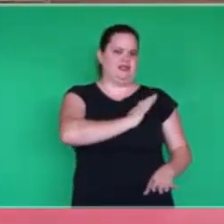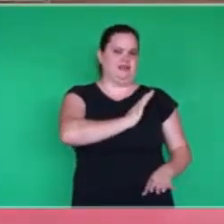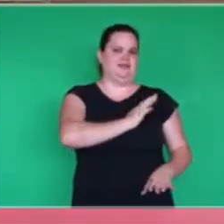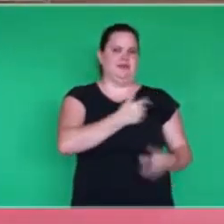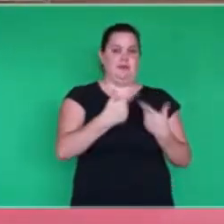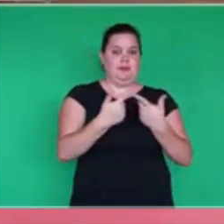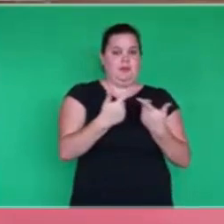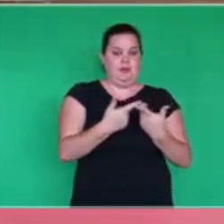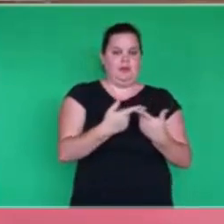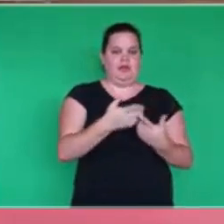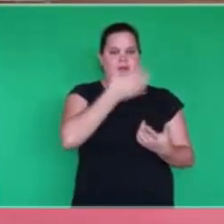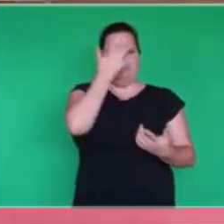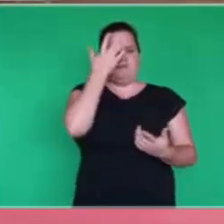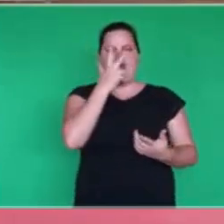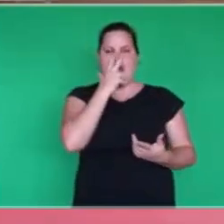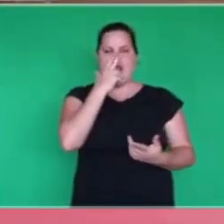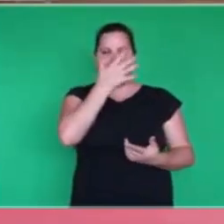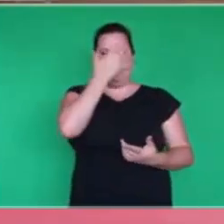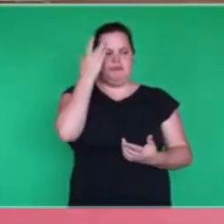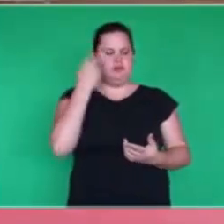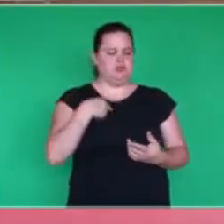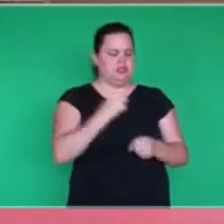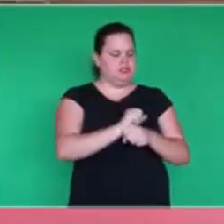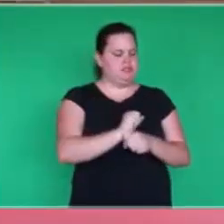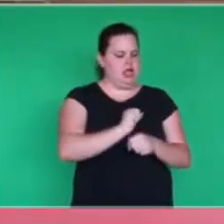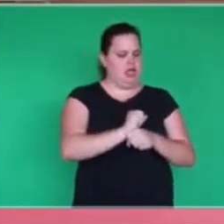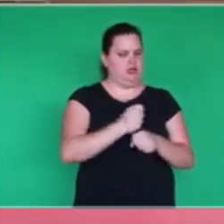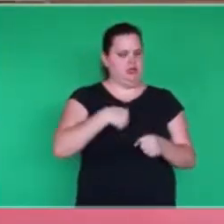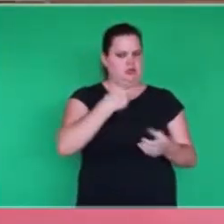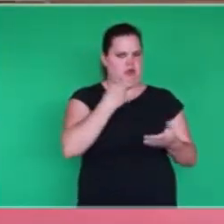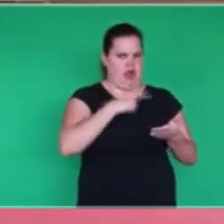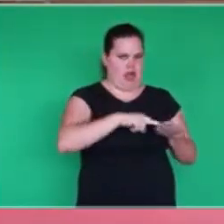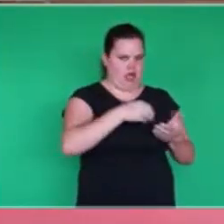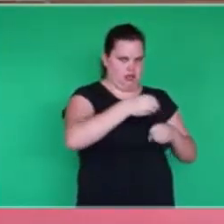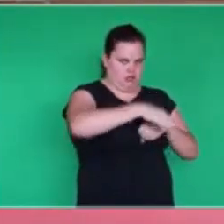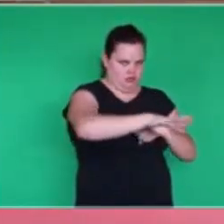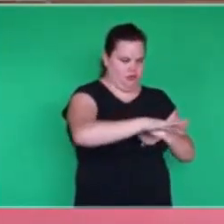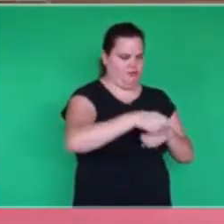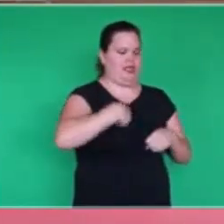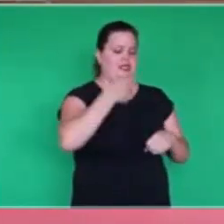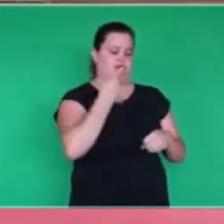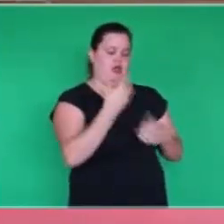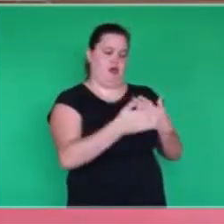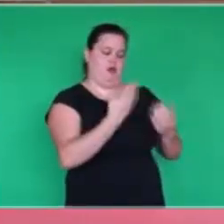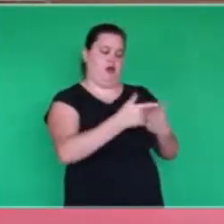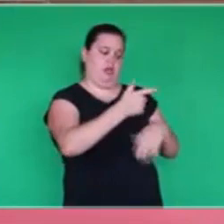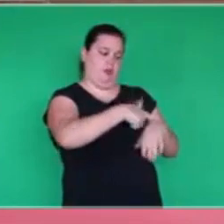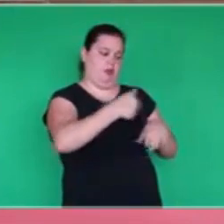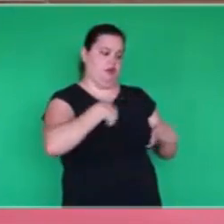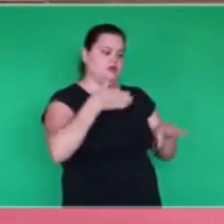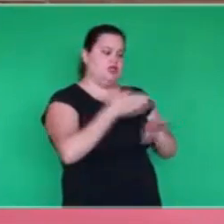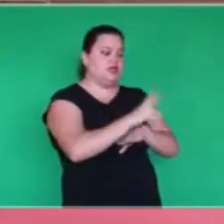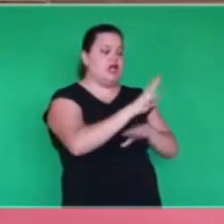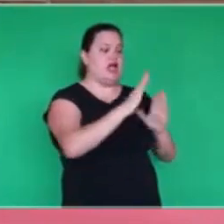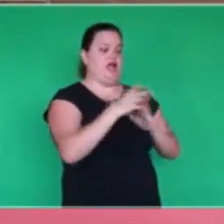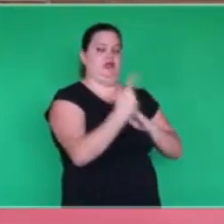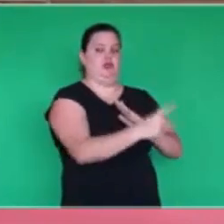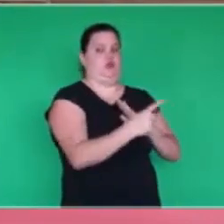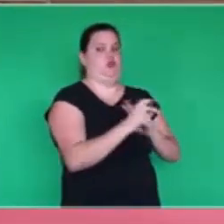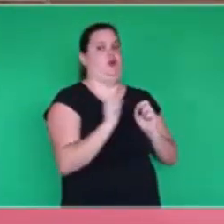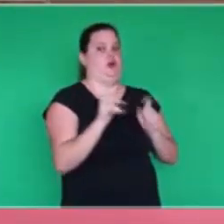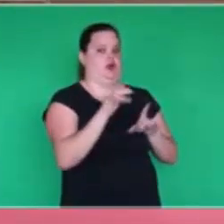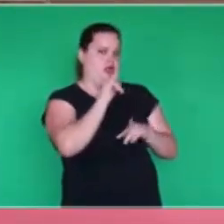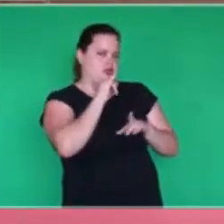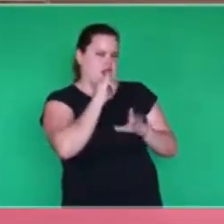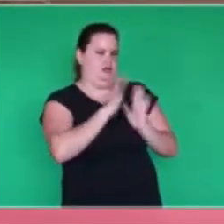you a letter saying that soon they shall come to visit you, they are practically at the door. It means